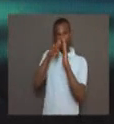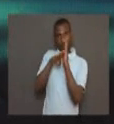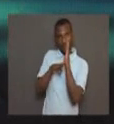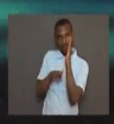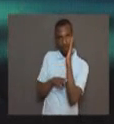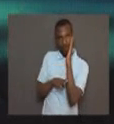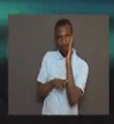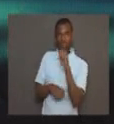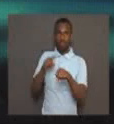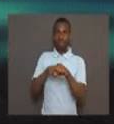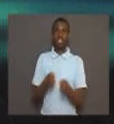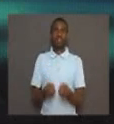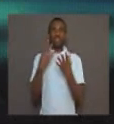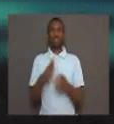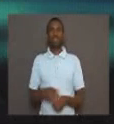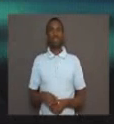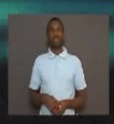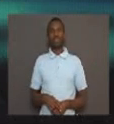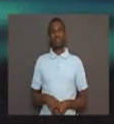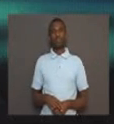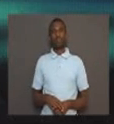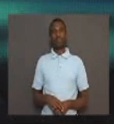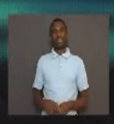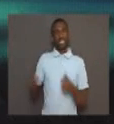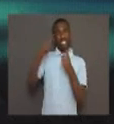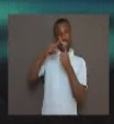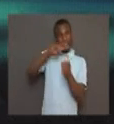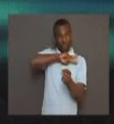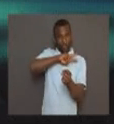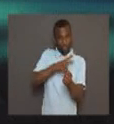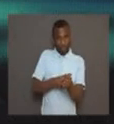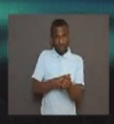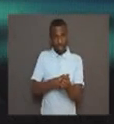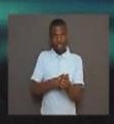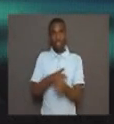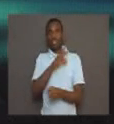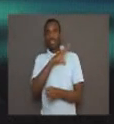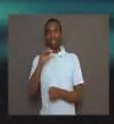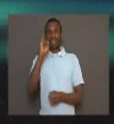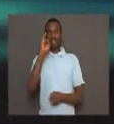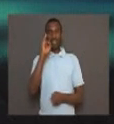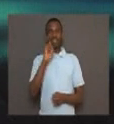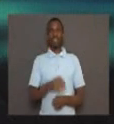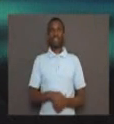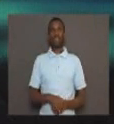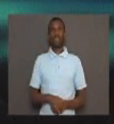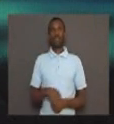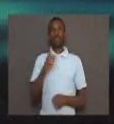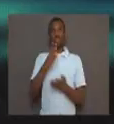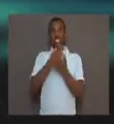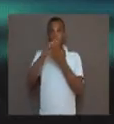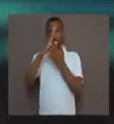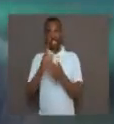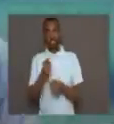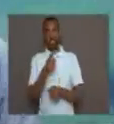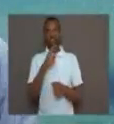decrease over time until the voltage and current have been drained.